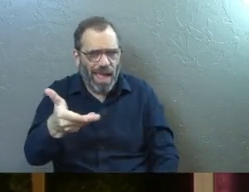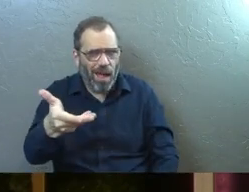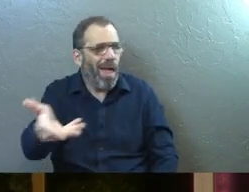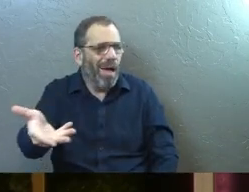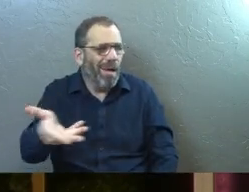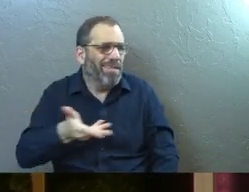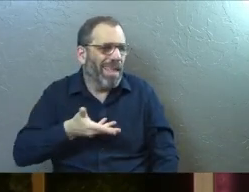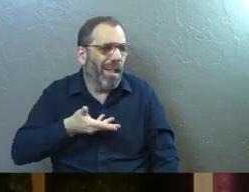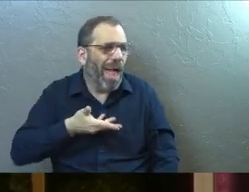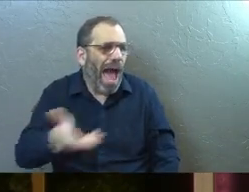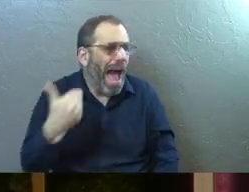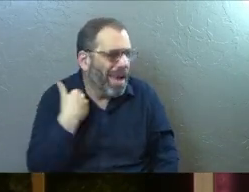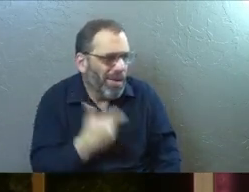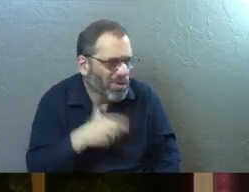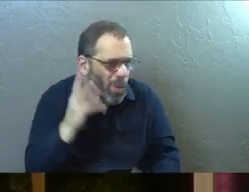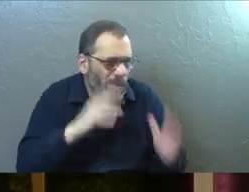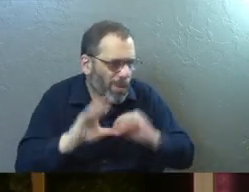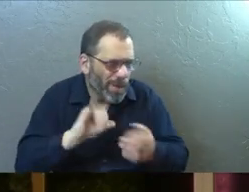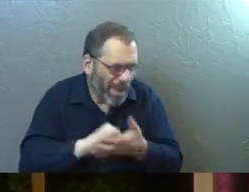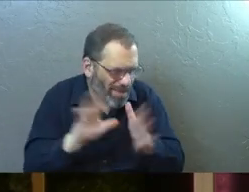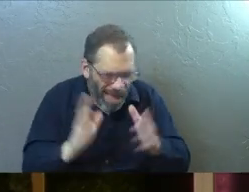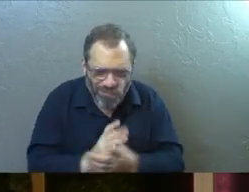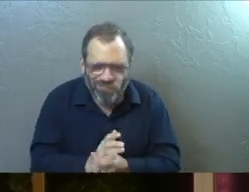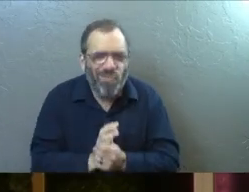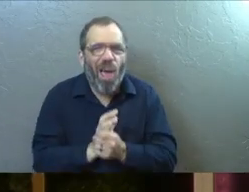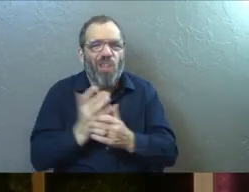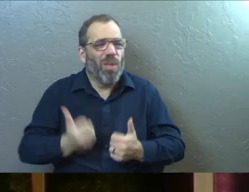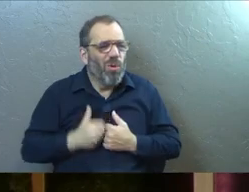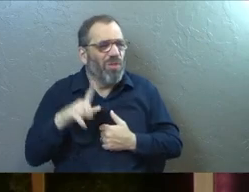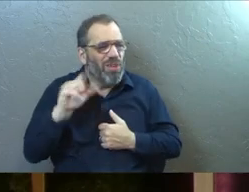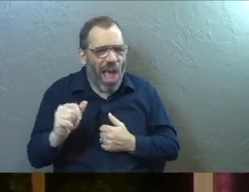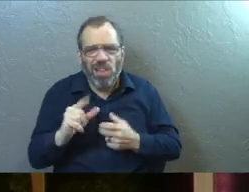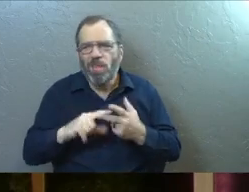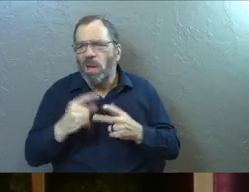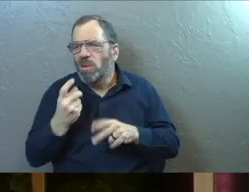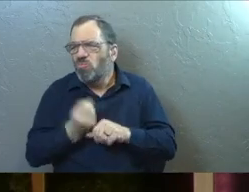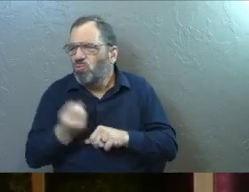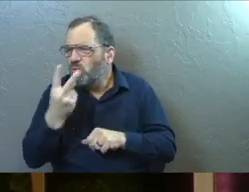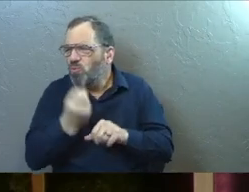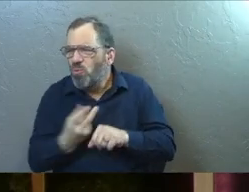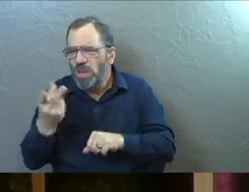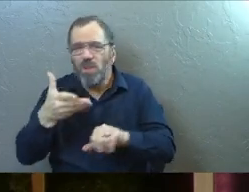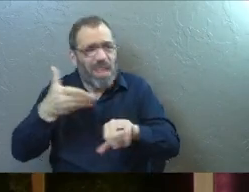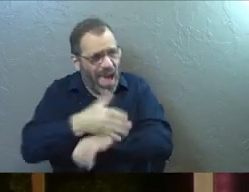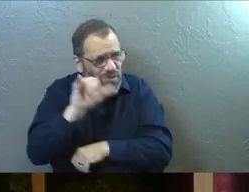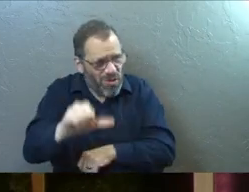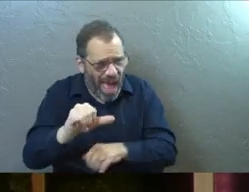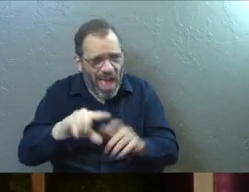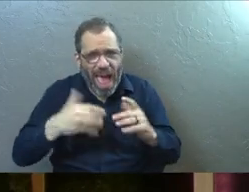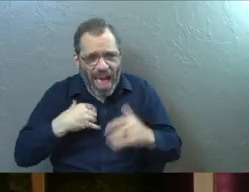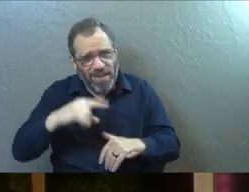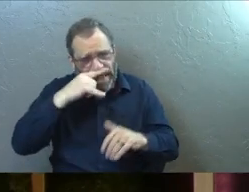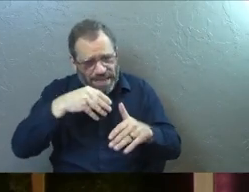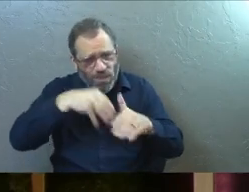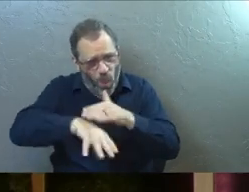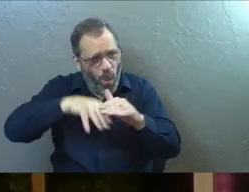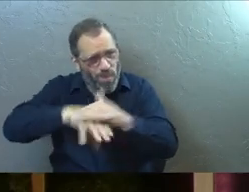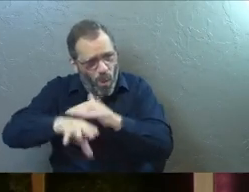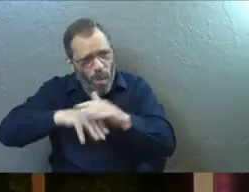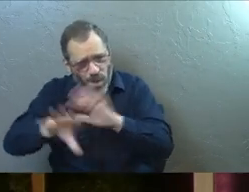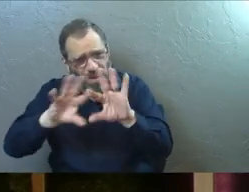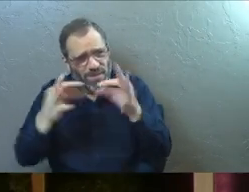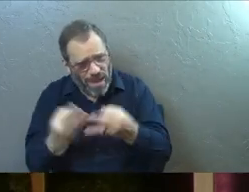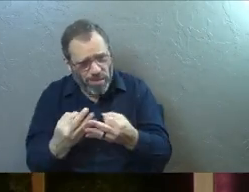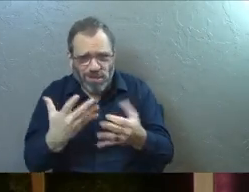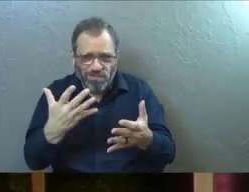right away. So I'm not even worried about that. And then we'll live in LA, and then maybe 2-3 years after that, we'll start to have kids, that whole thing. We'll build a